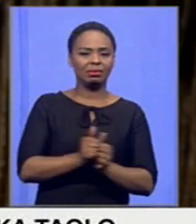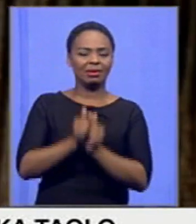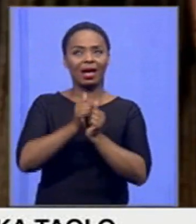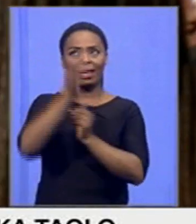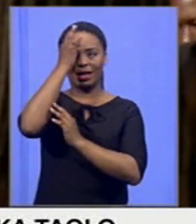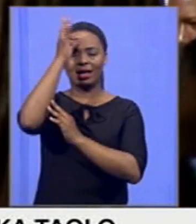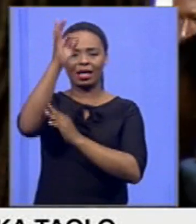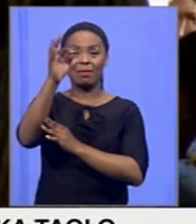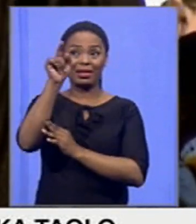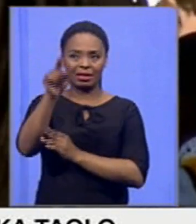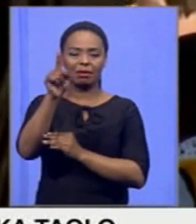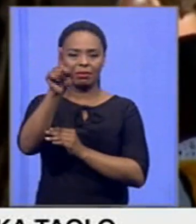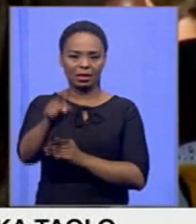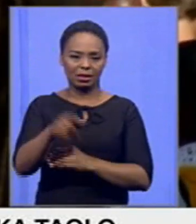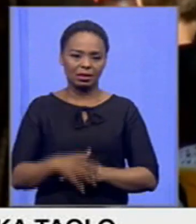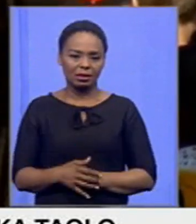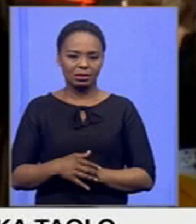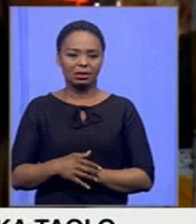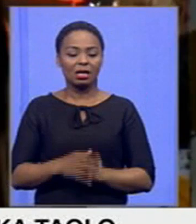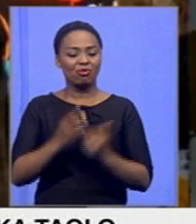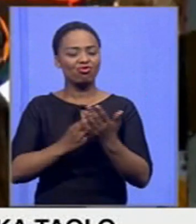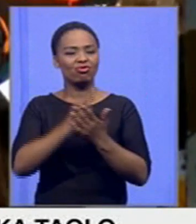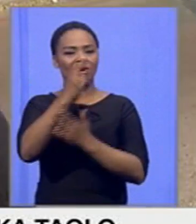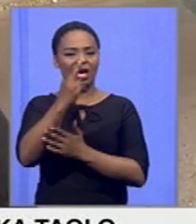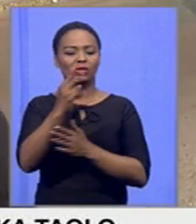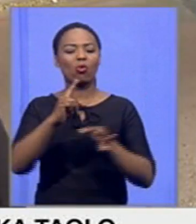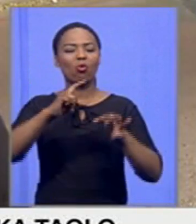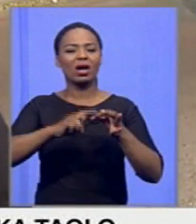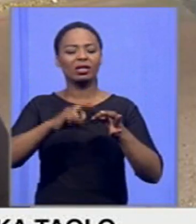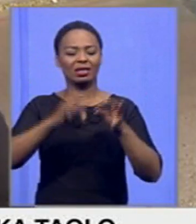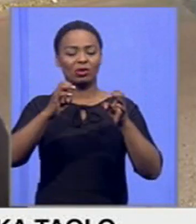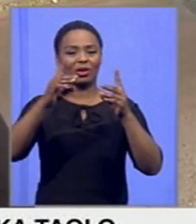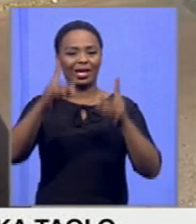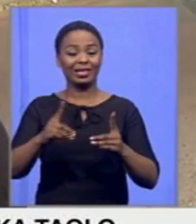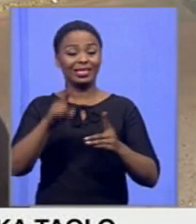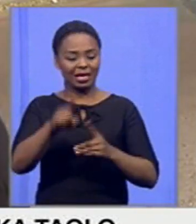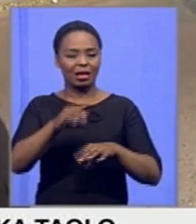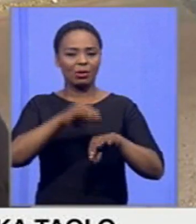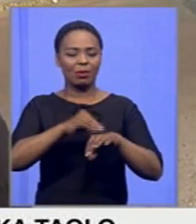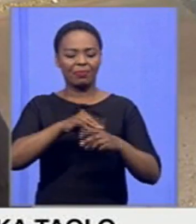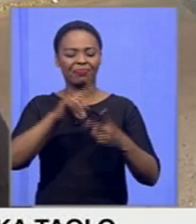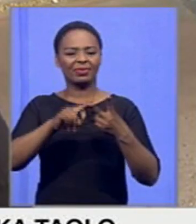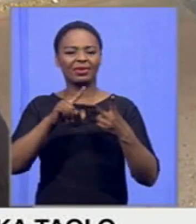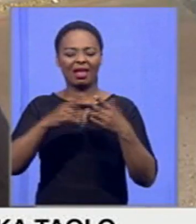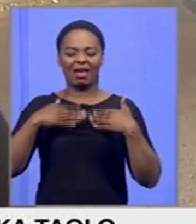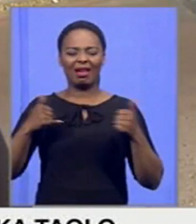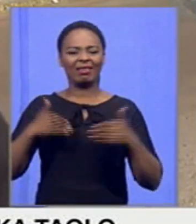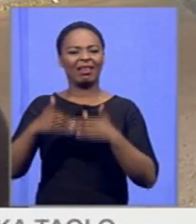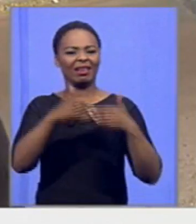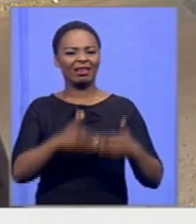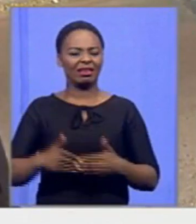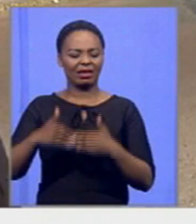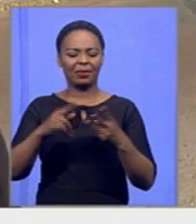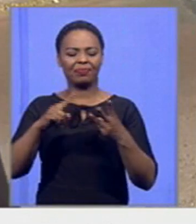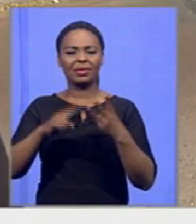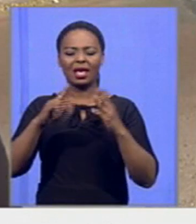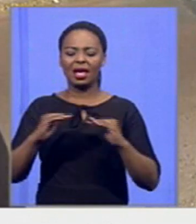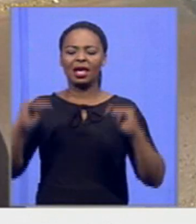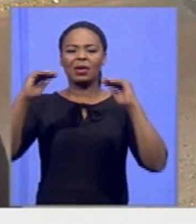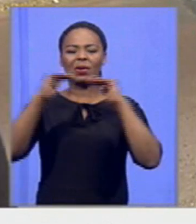to quality education is a big one. The right to proper health care, the right to an equalized